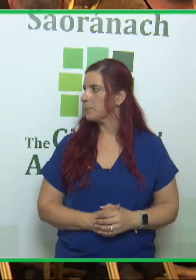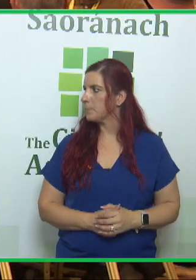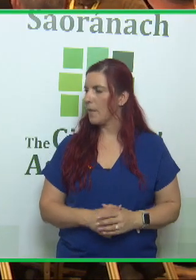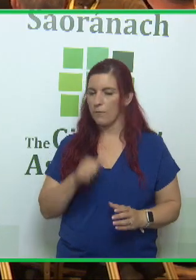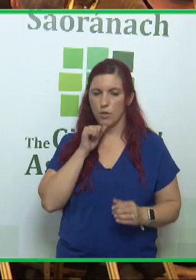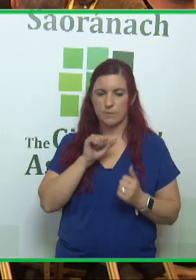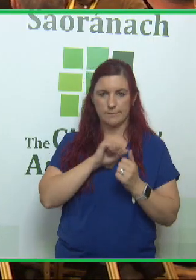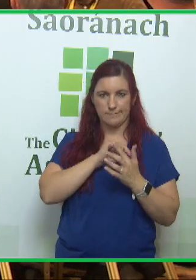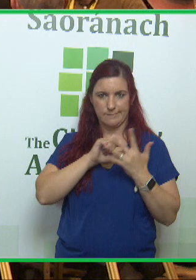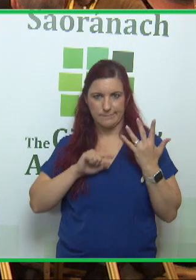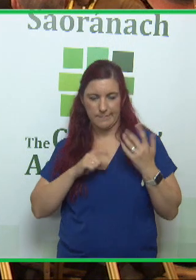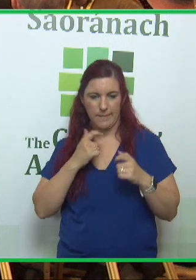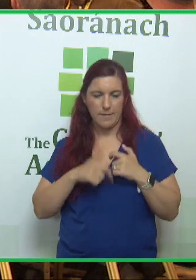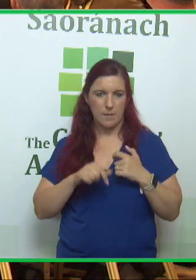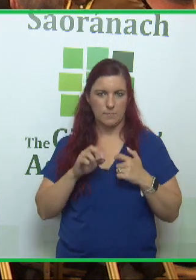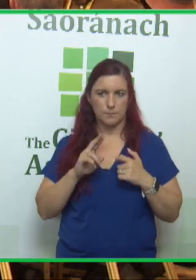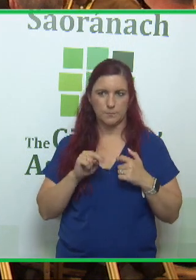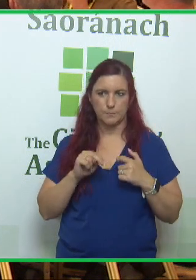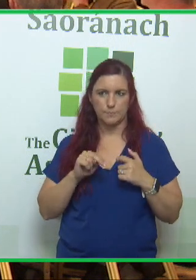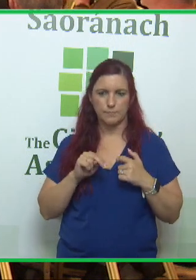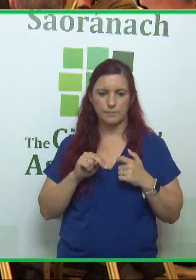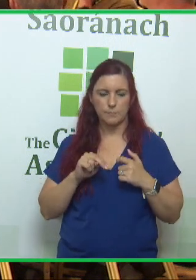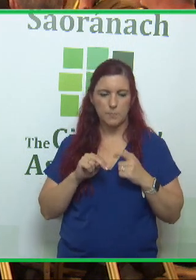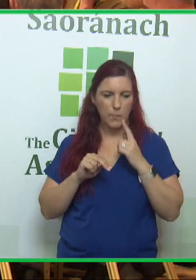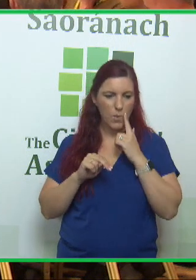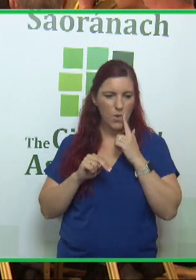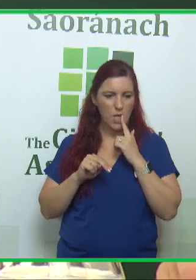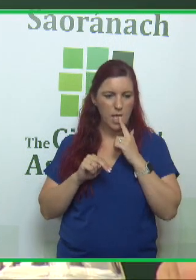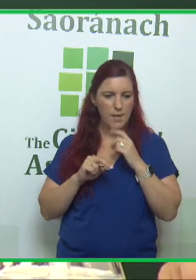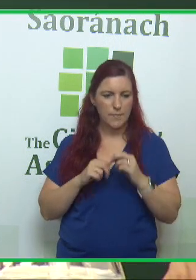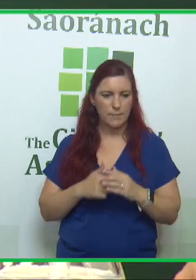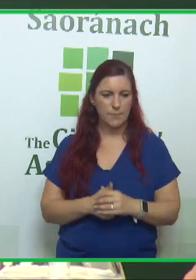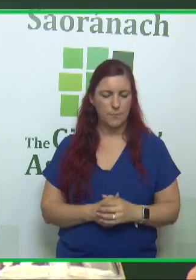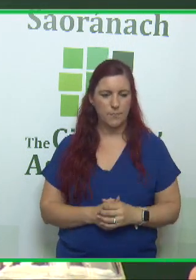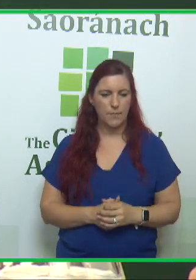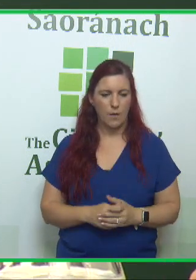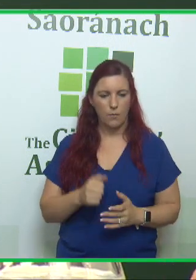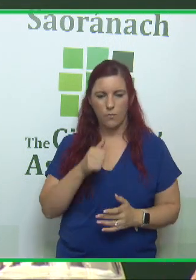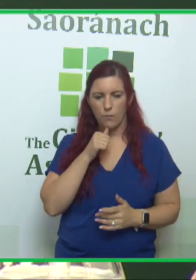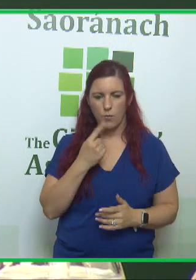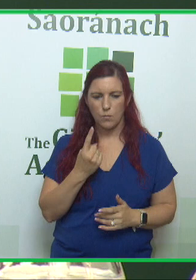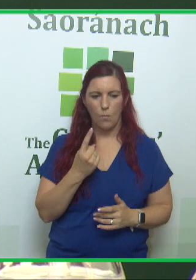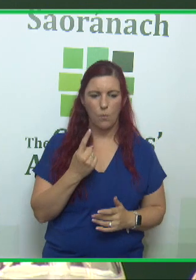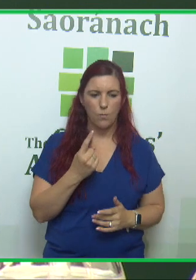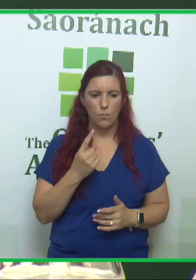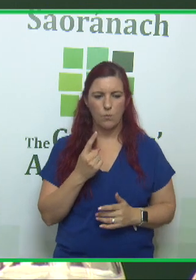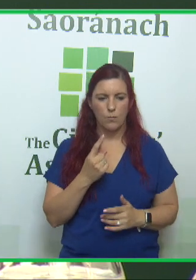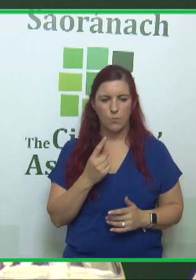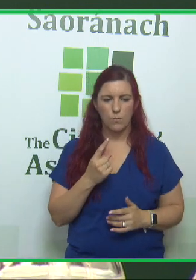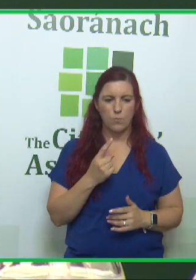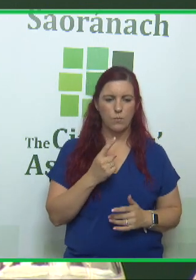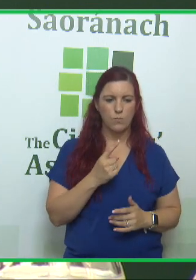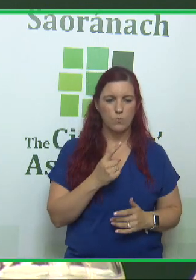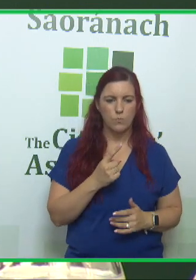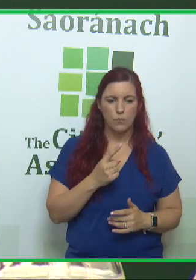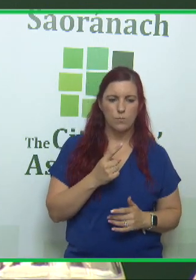first, and then we'll open up where we can, but just to try and make sure we do justice to all the questions. The first one, Bree, just round if you can, and again,